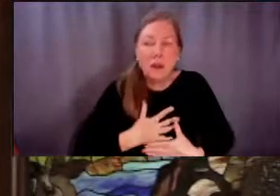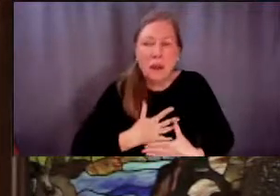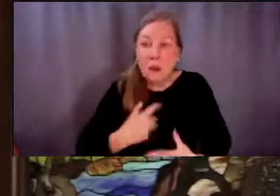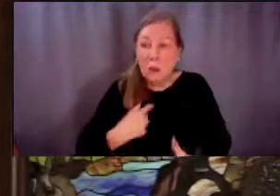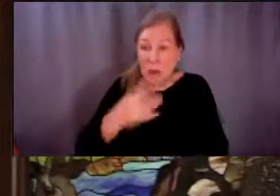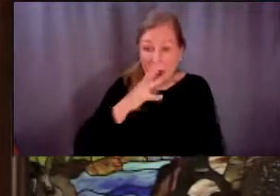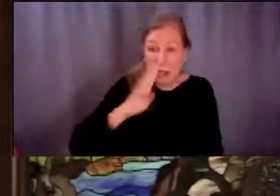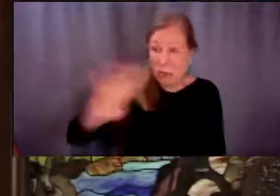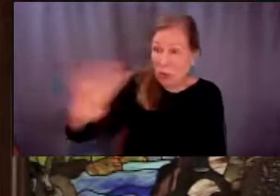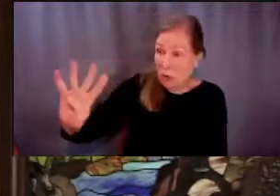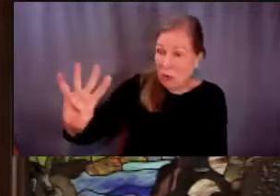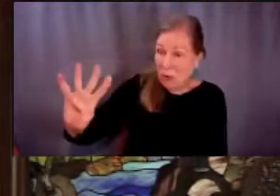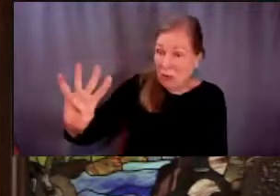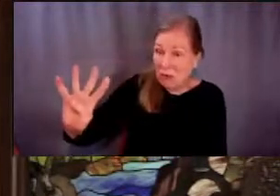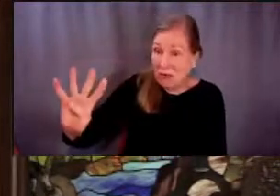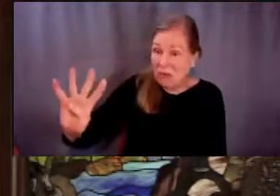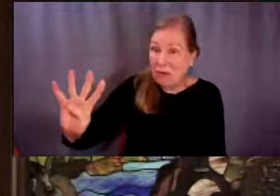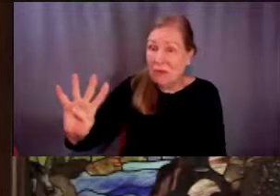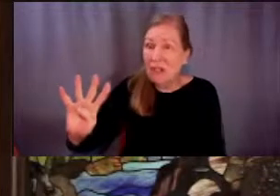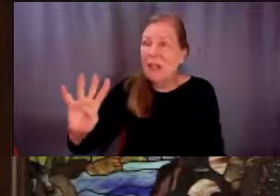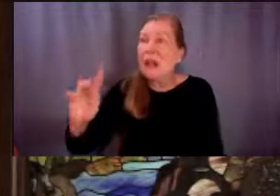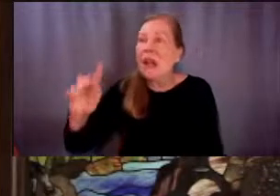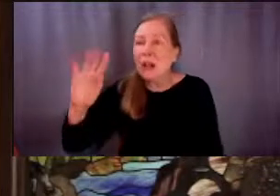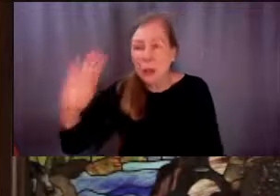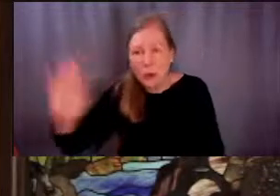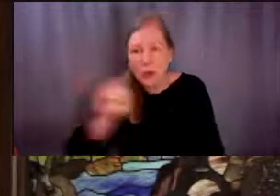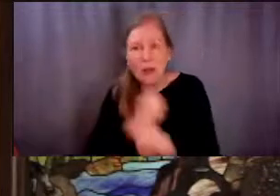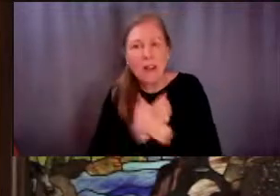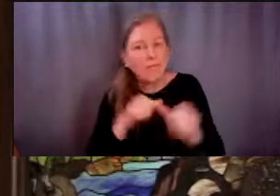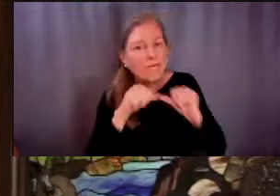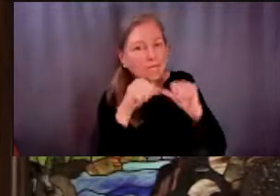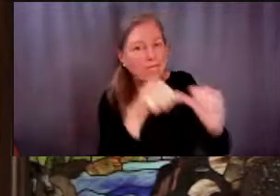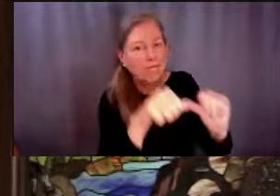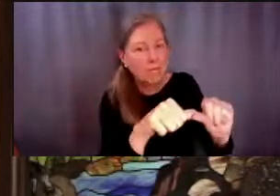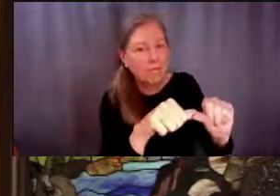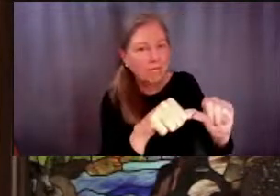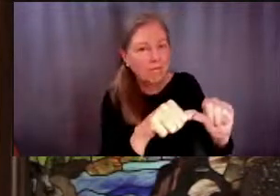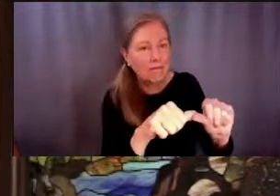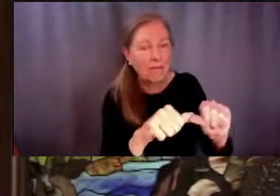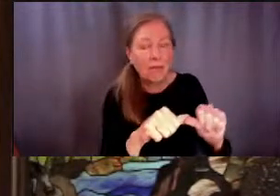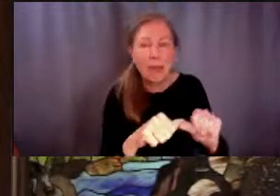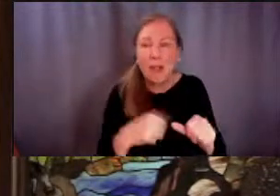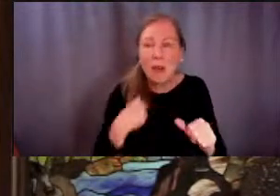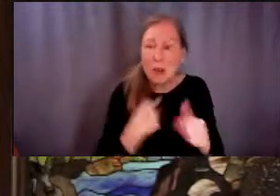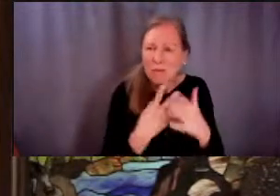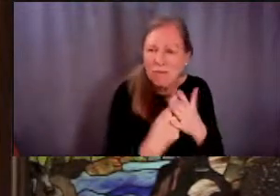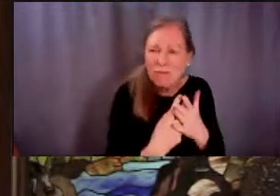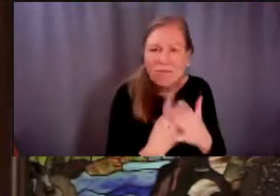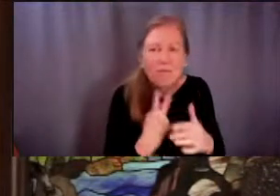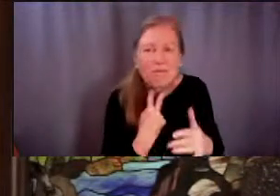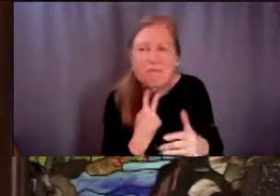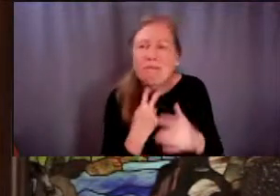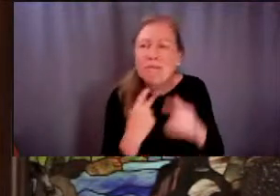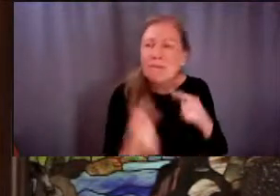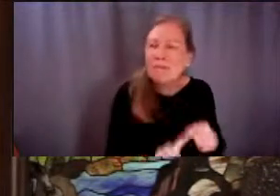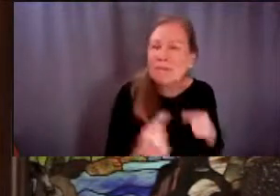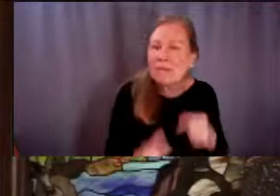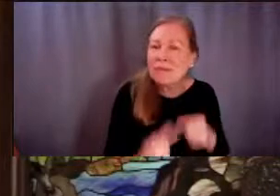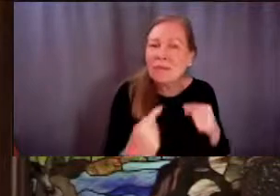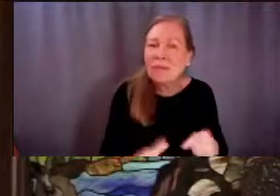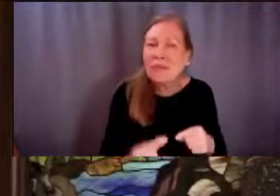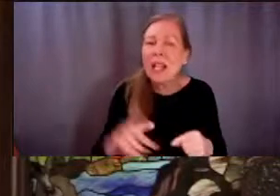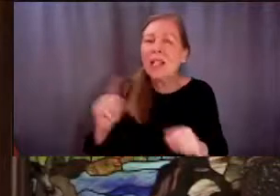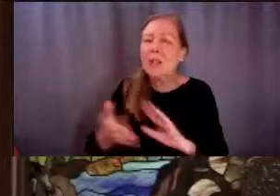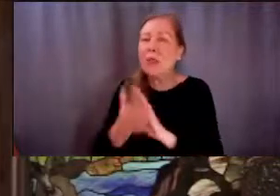love remained steadfast. You delivered us from captivity, made covenant to be our sovereign God, and spoke to us through